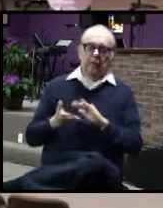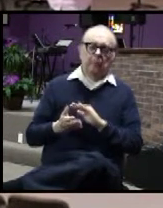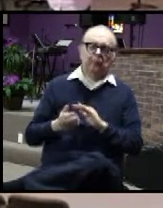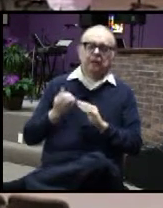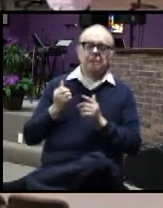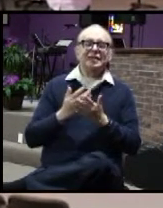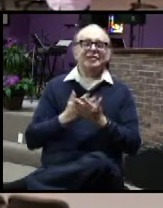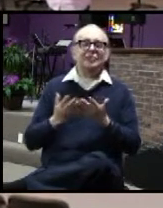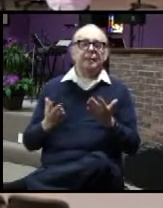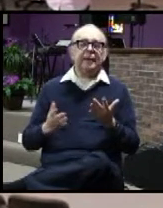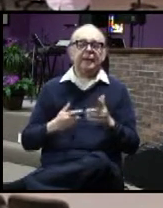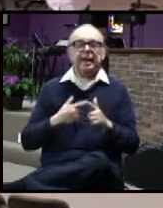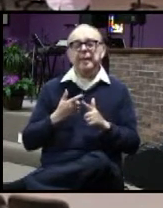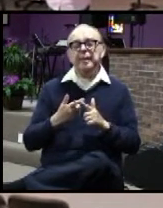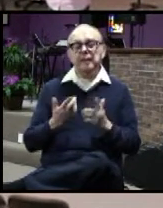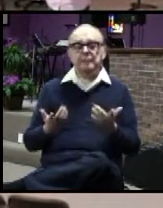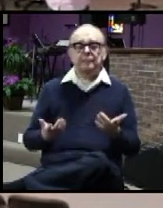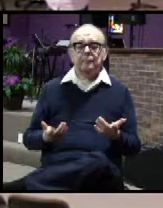something.